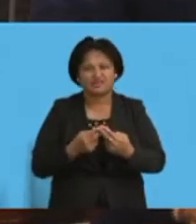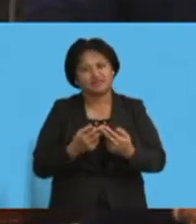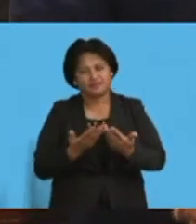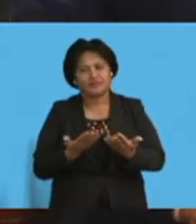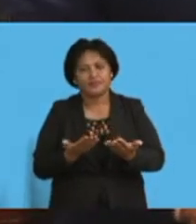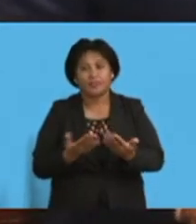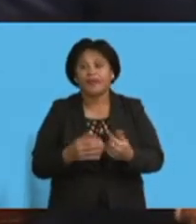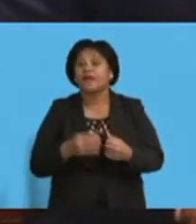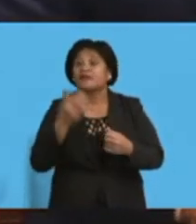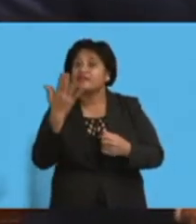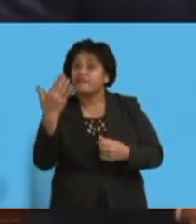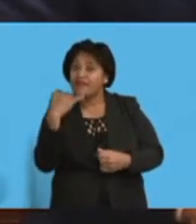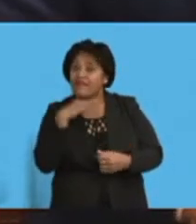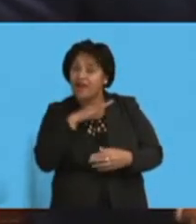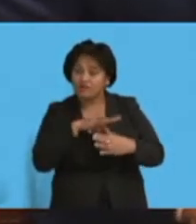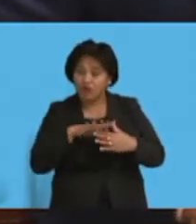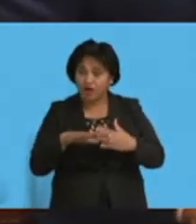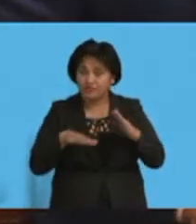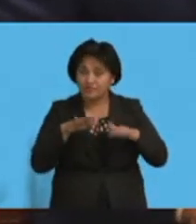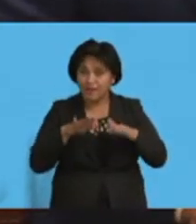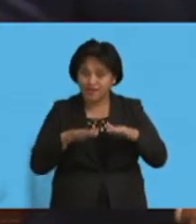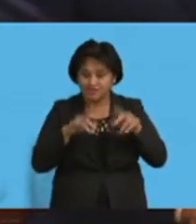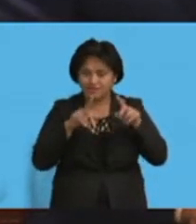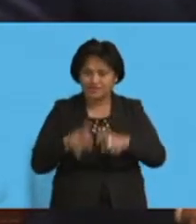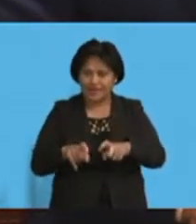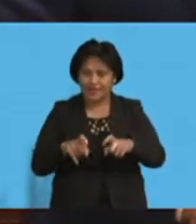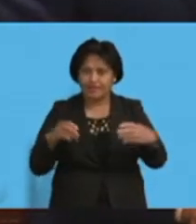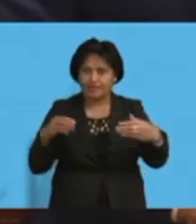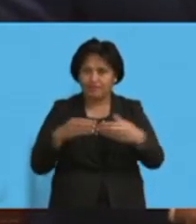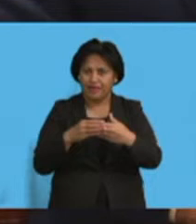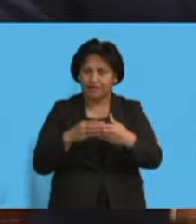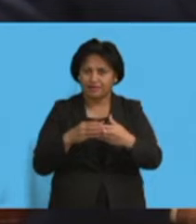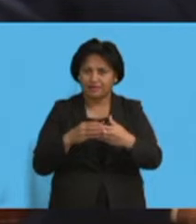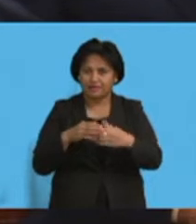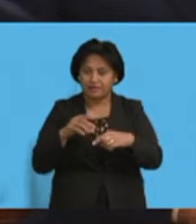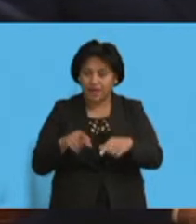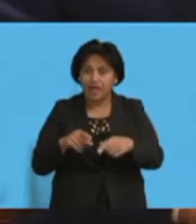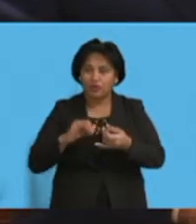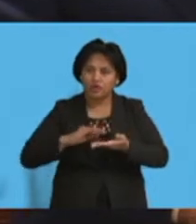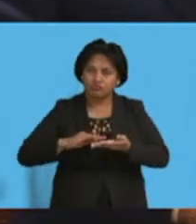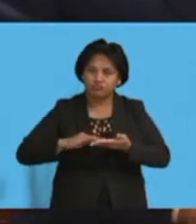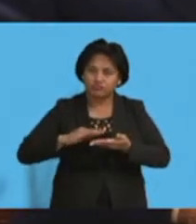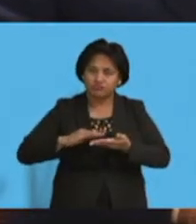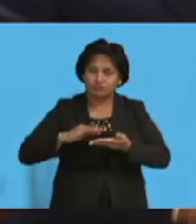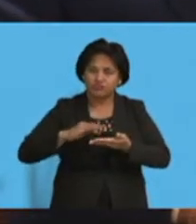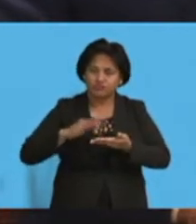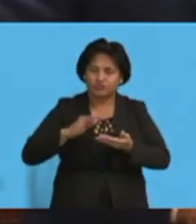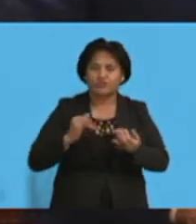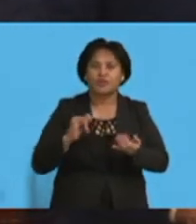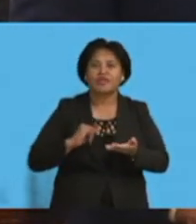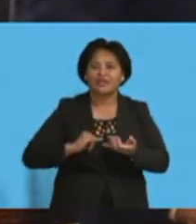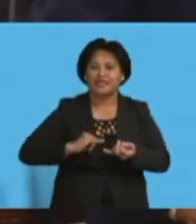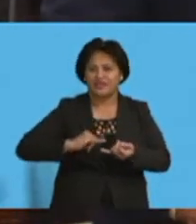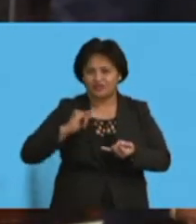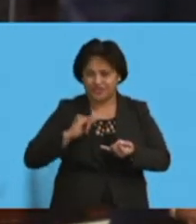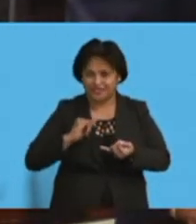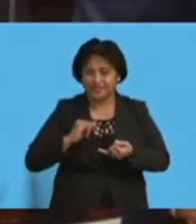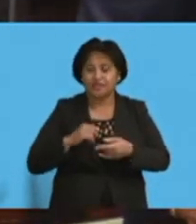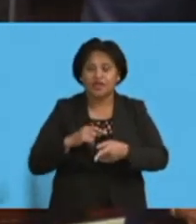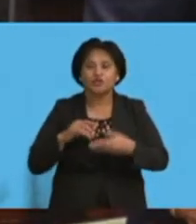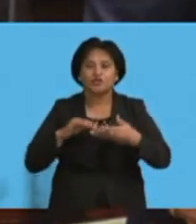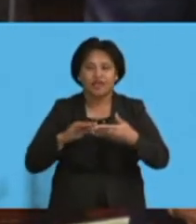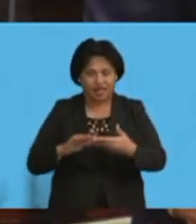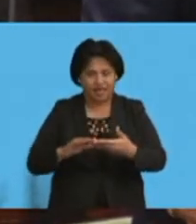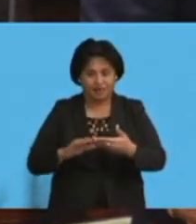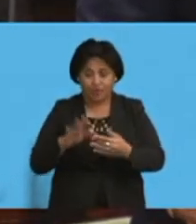other $500, Madam Speaker, stays in the bank, where it will earn interest and can be accessed when the child enters Year